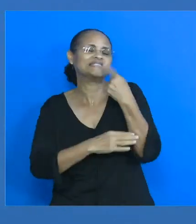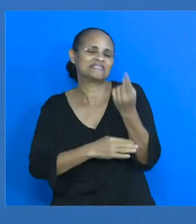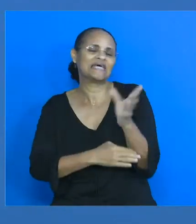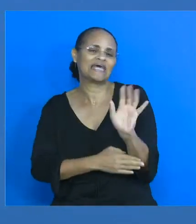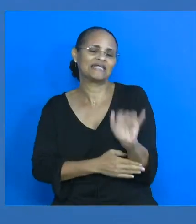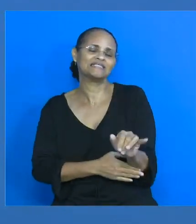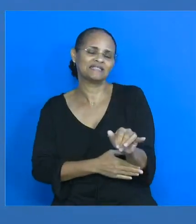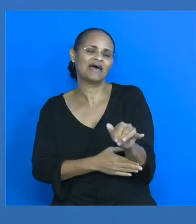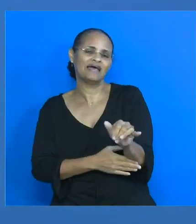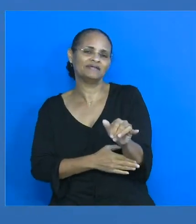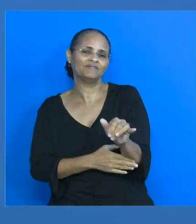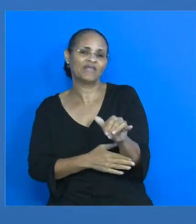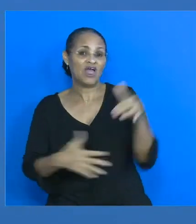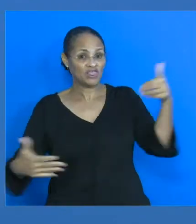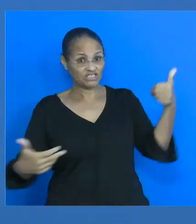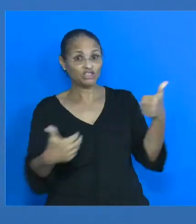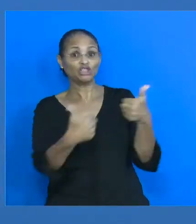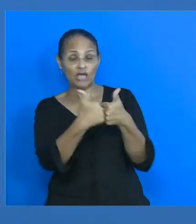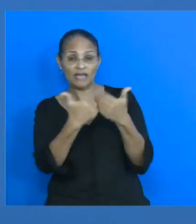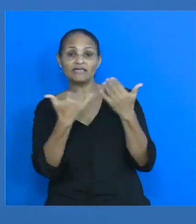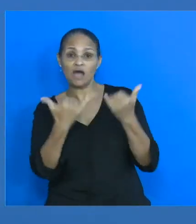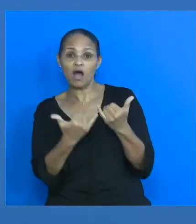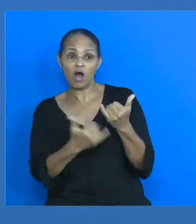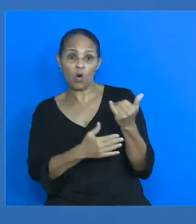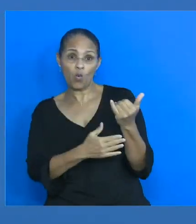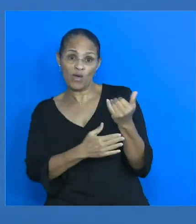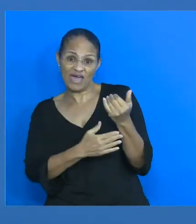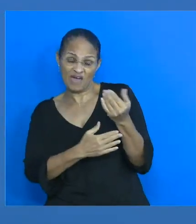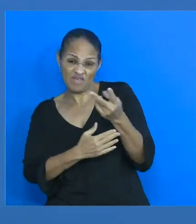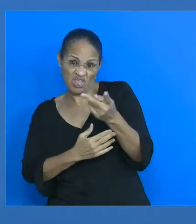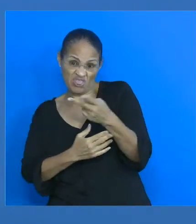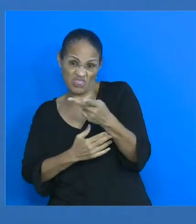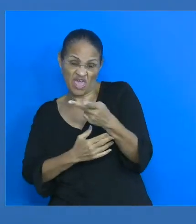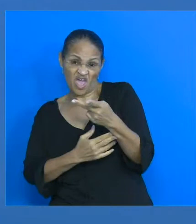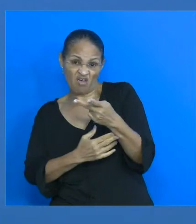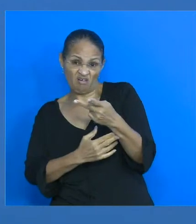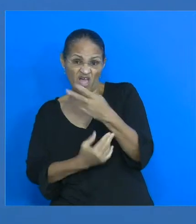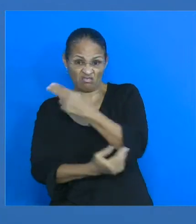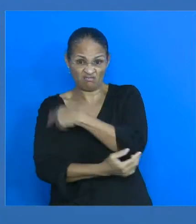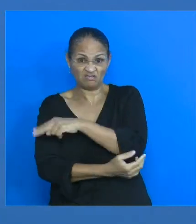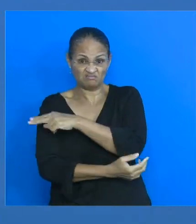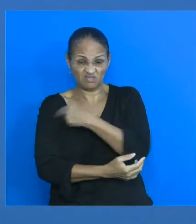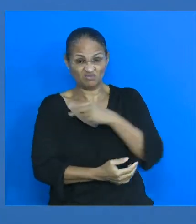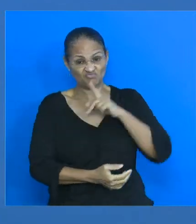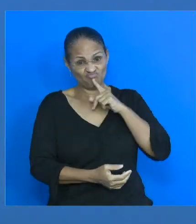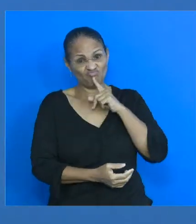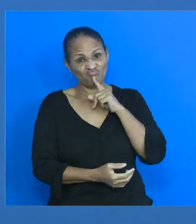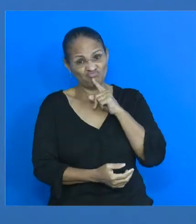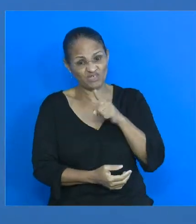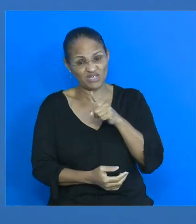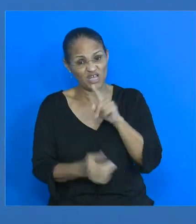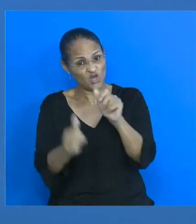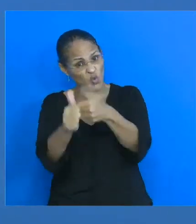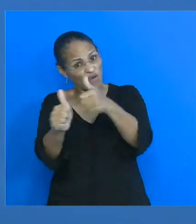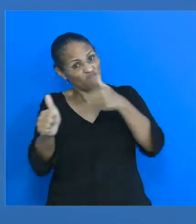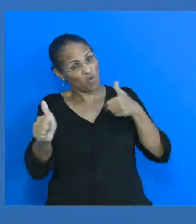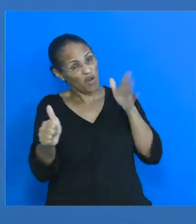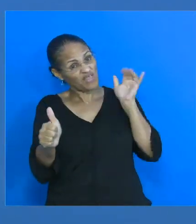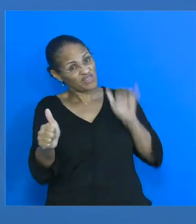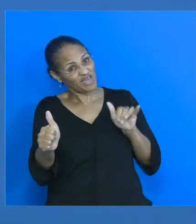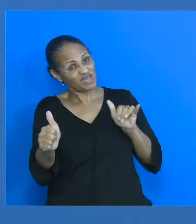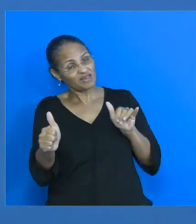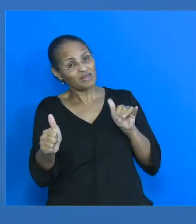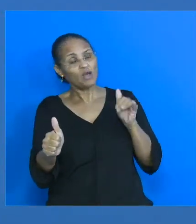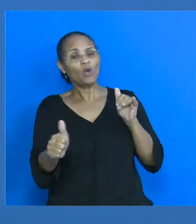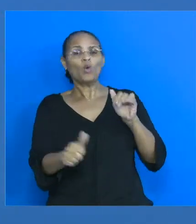that the challenges that we have there are certainly avoidable. And we